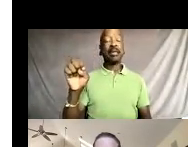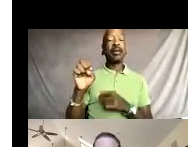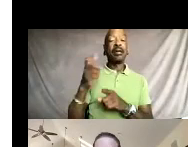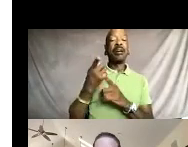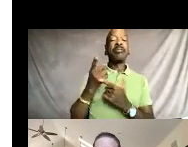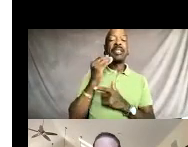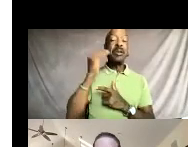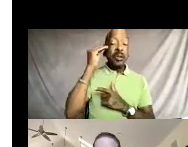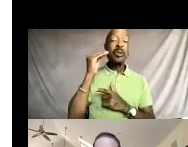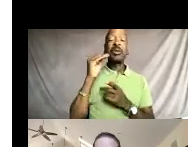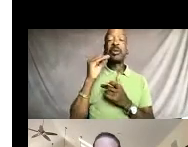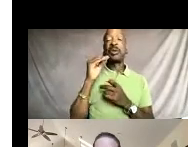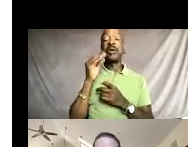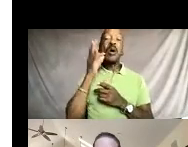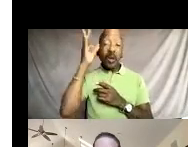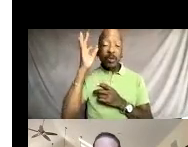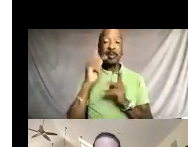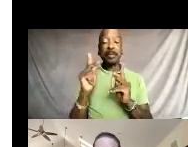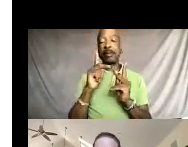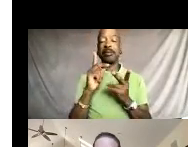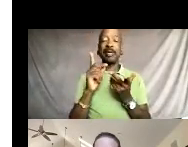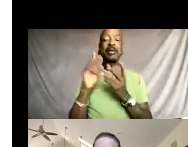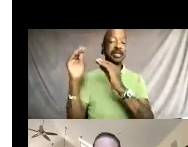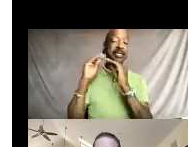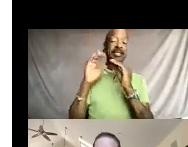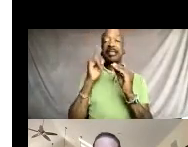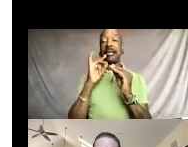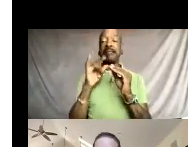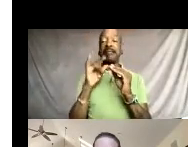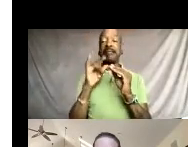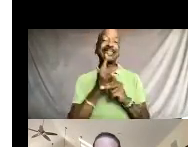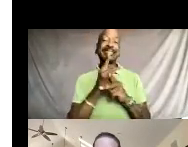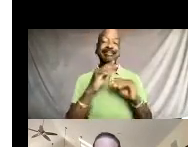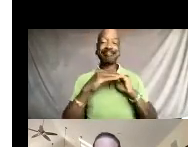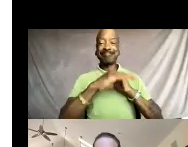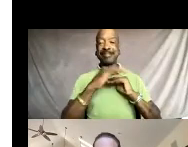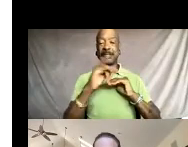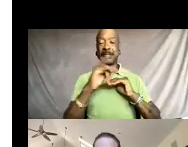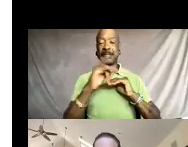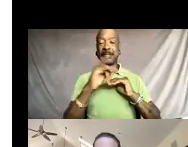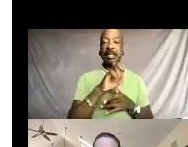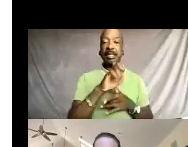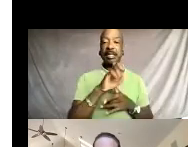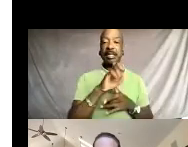to sustain an ancient relationship to land. And in the midst of encroachment of development, are carrying the very